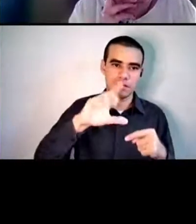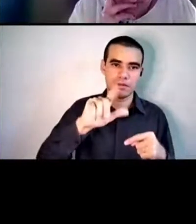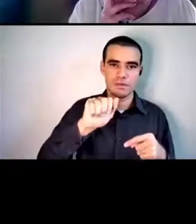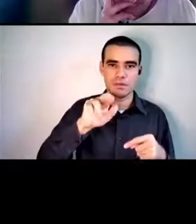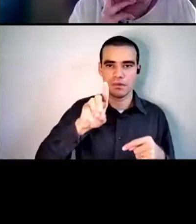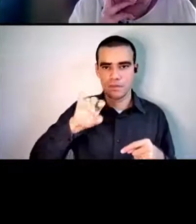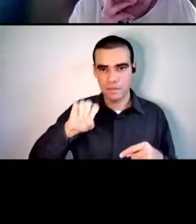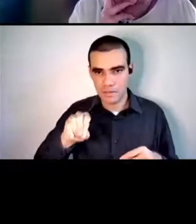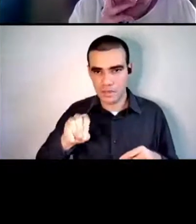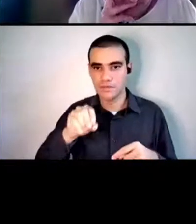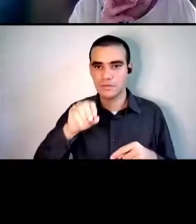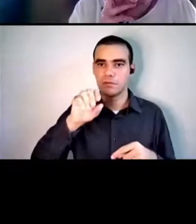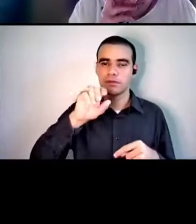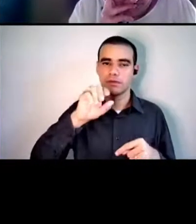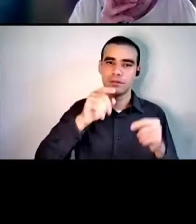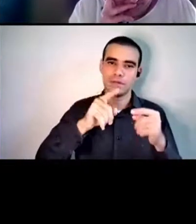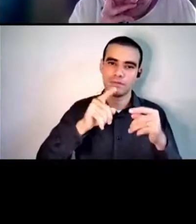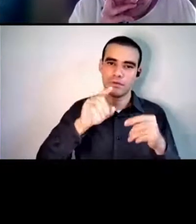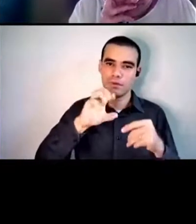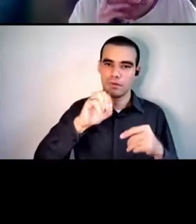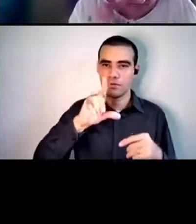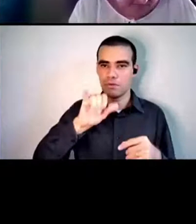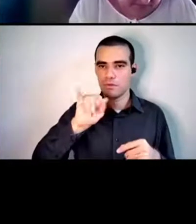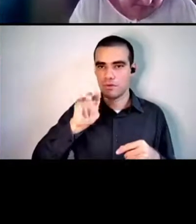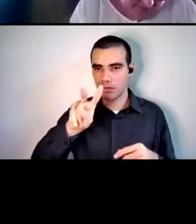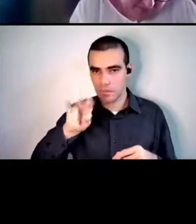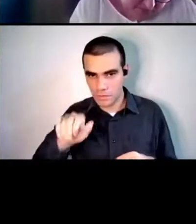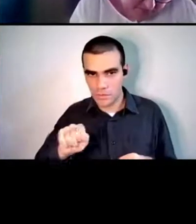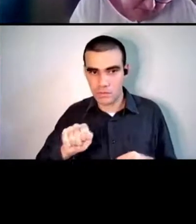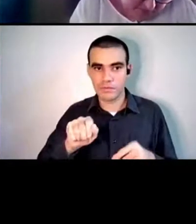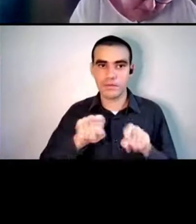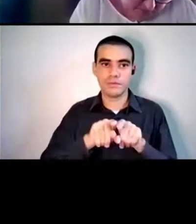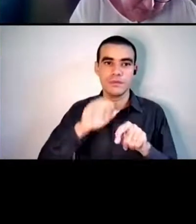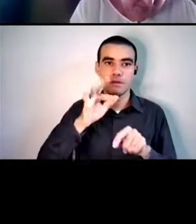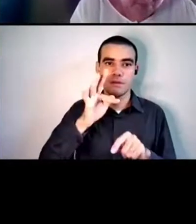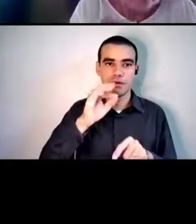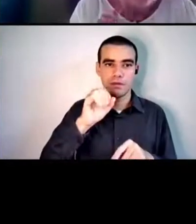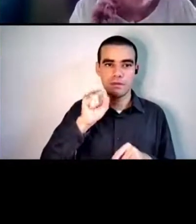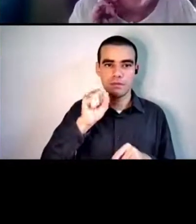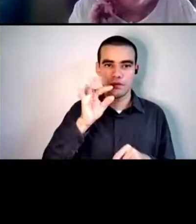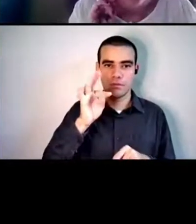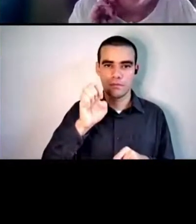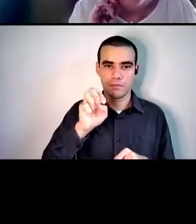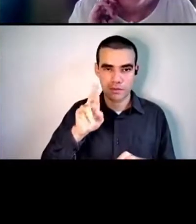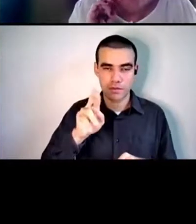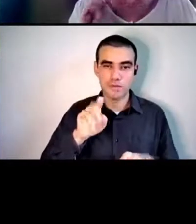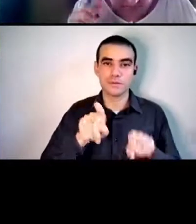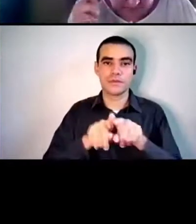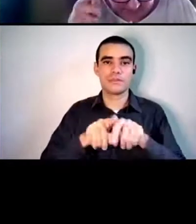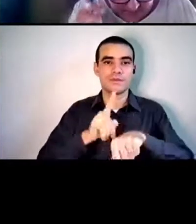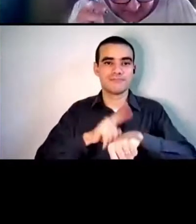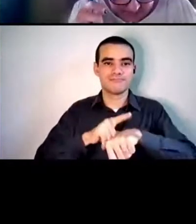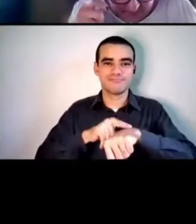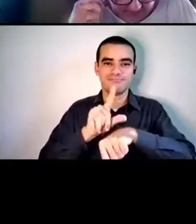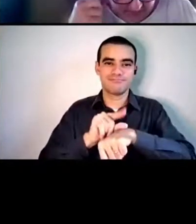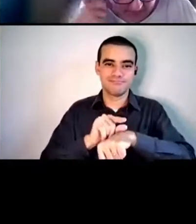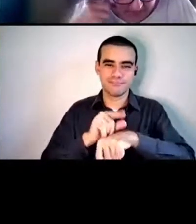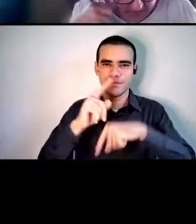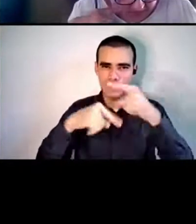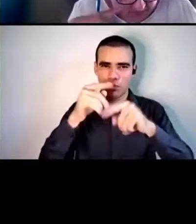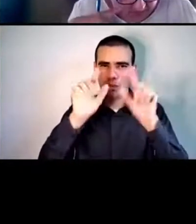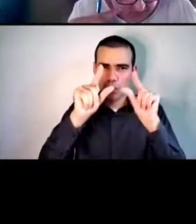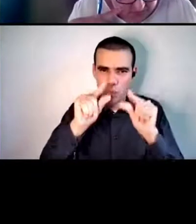Luis Fernando, then Claudio, then Professor Maria Oliva Simão, then Foster Brown. If you could be short, we still have two questions